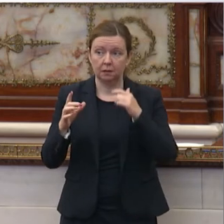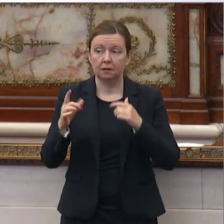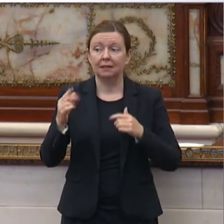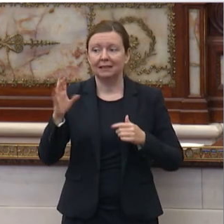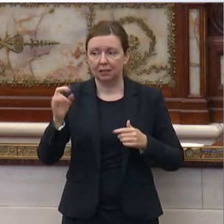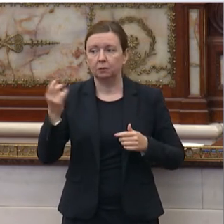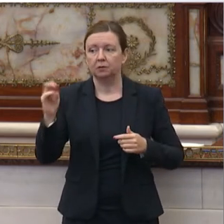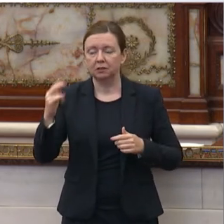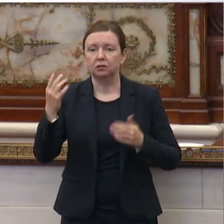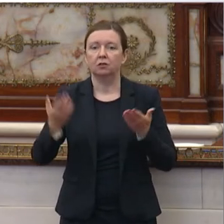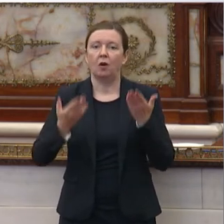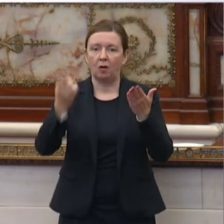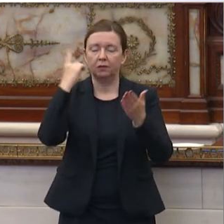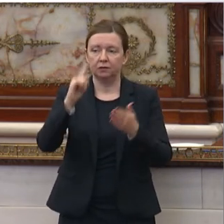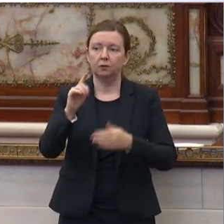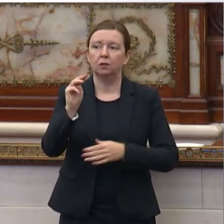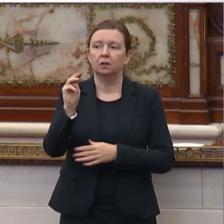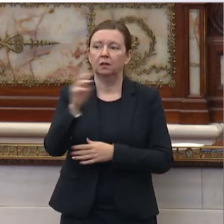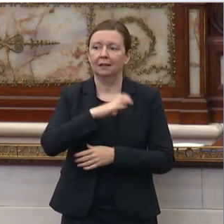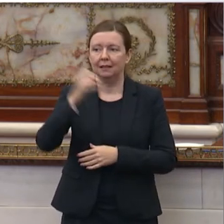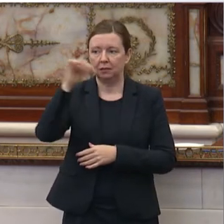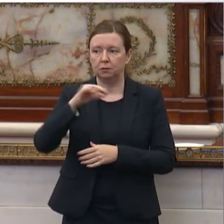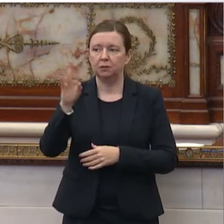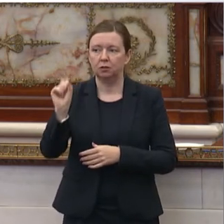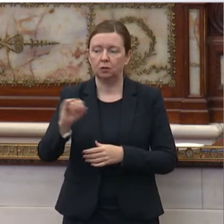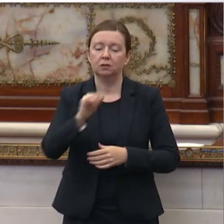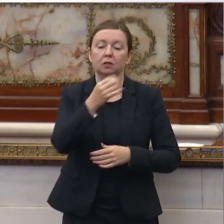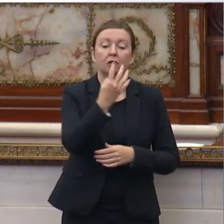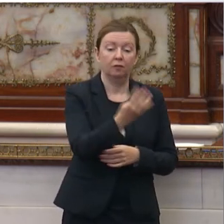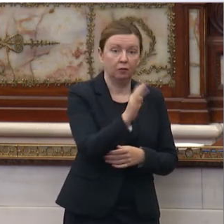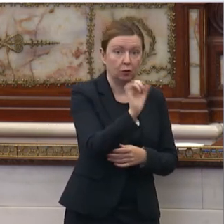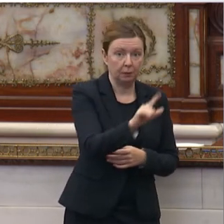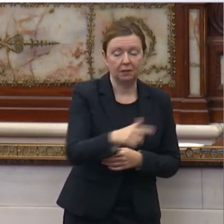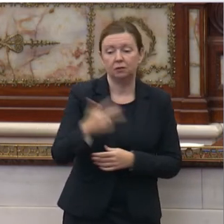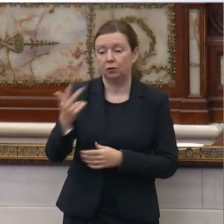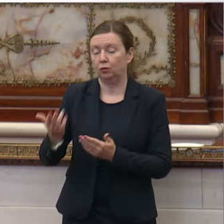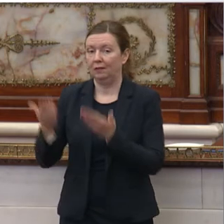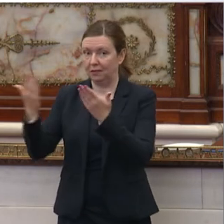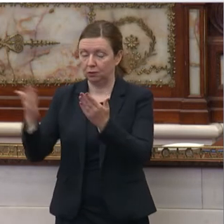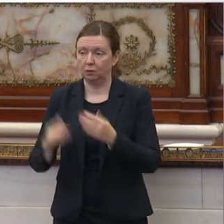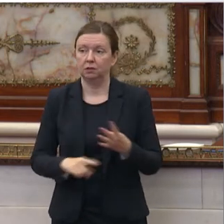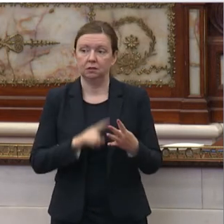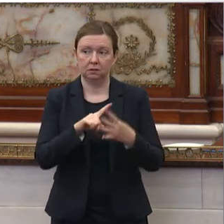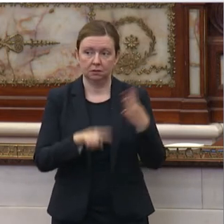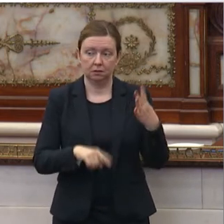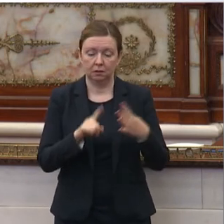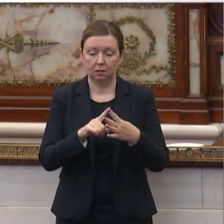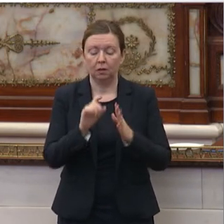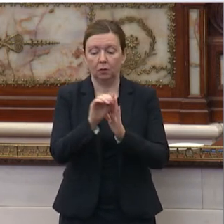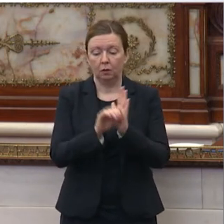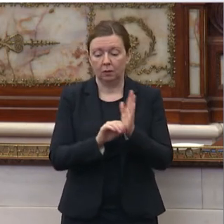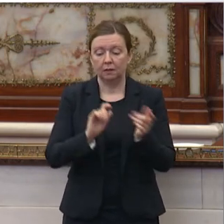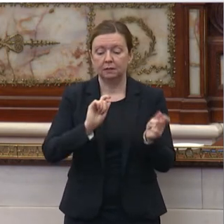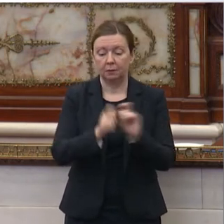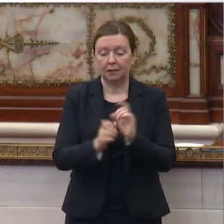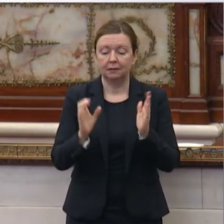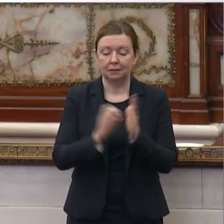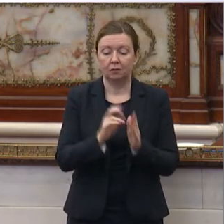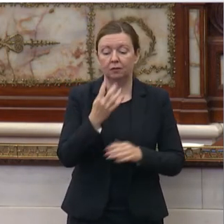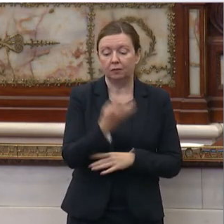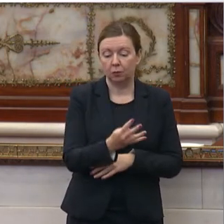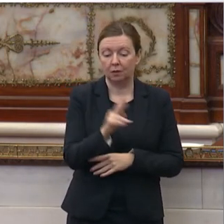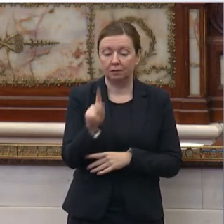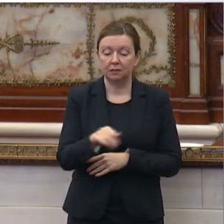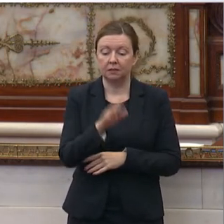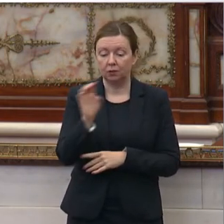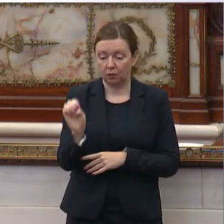Jones four bills and three resolutions. entitled An Ordinance Amending Title 4 of the Philadelphia